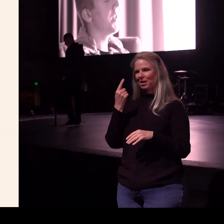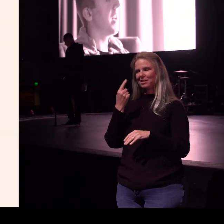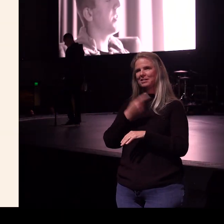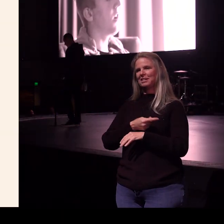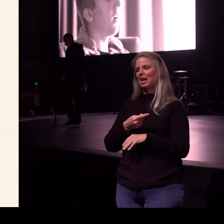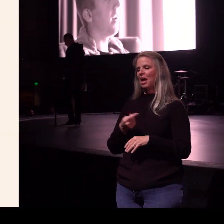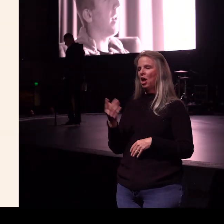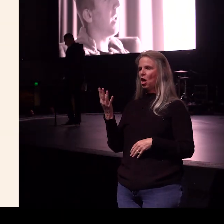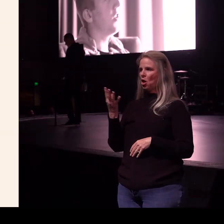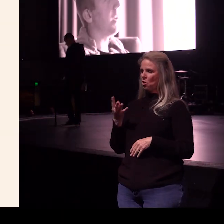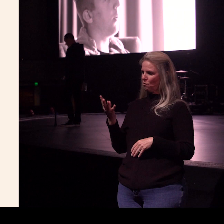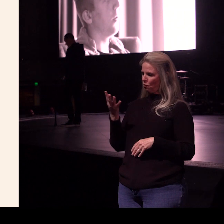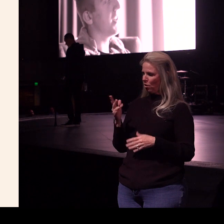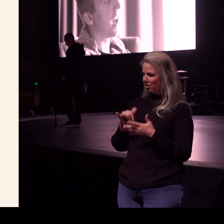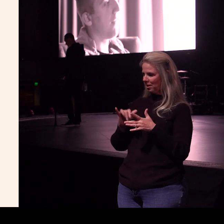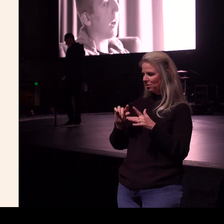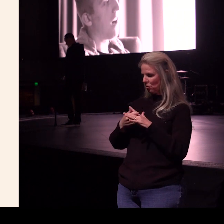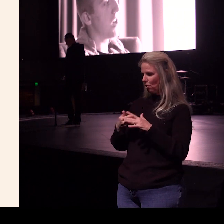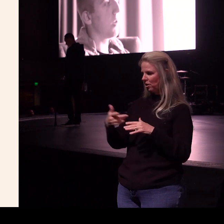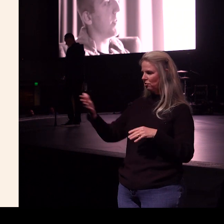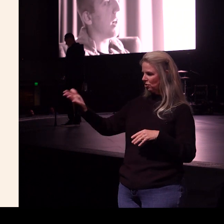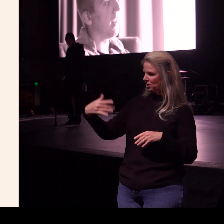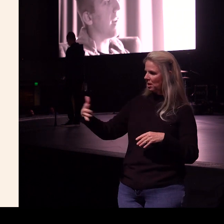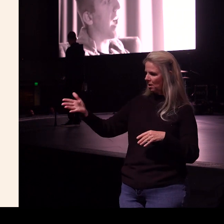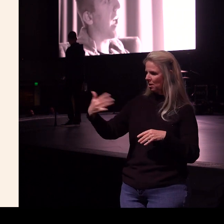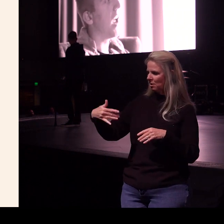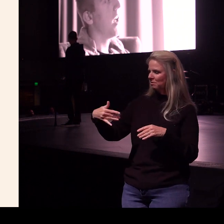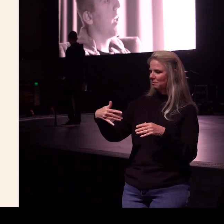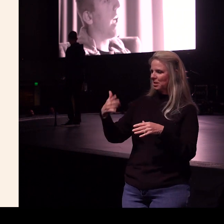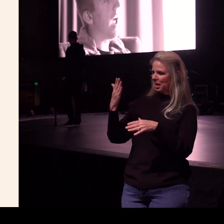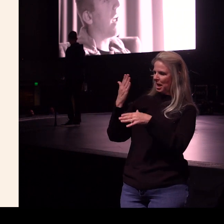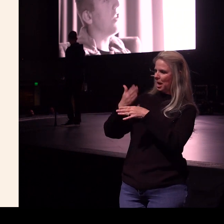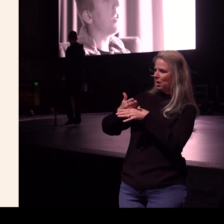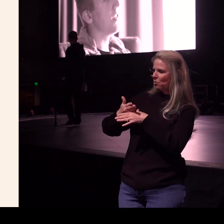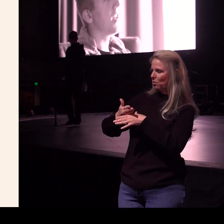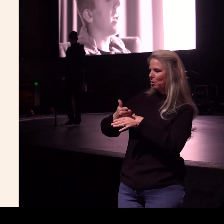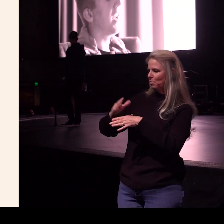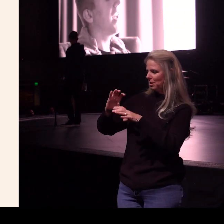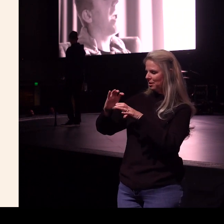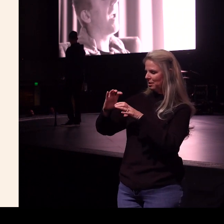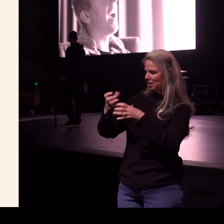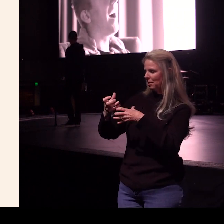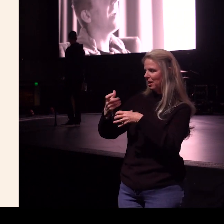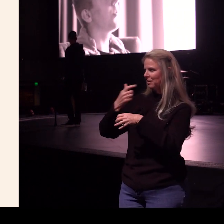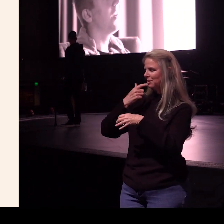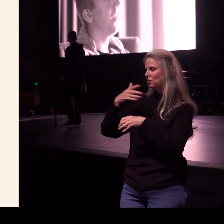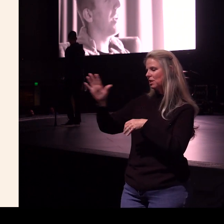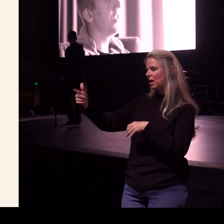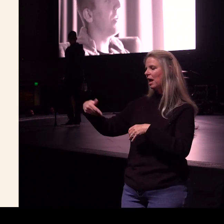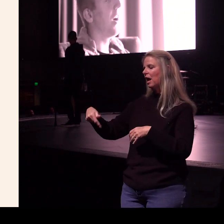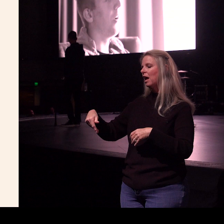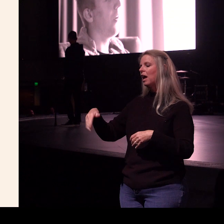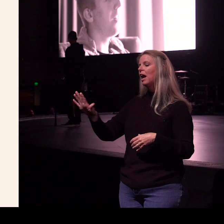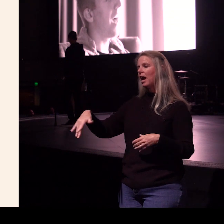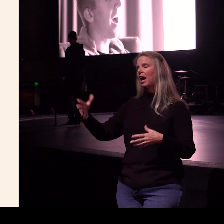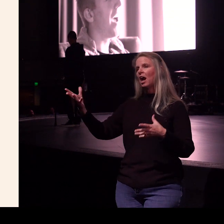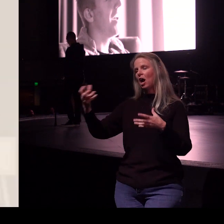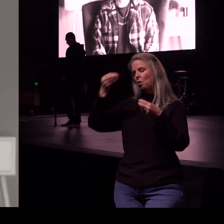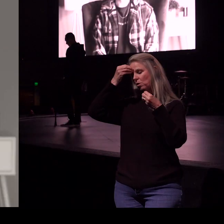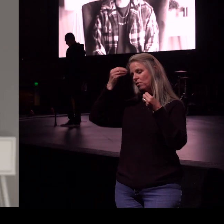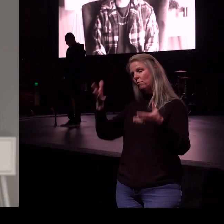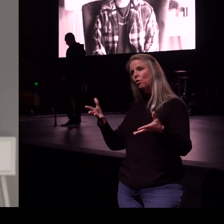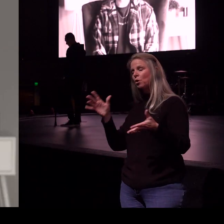four of us that started it, she pulled us out of our classrooms during the day, and she was like, hey, I just wanted to let you know